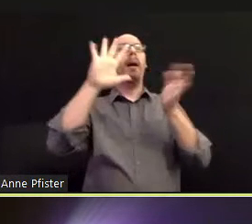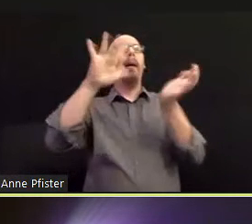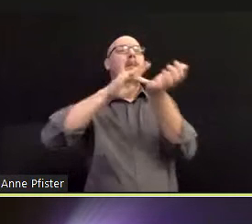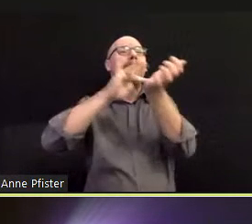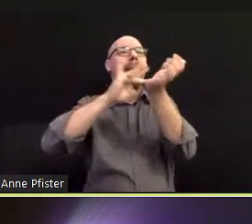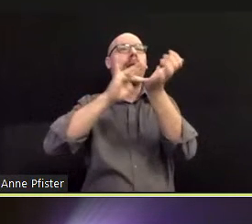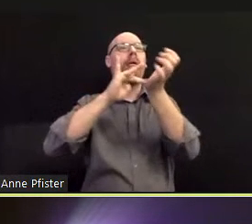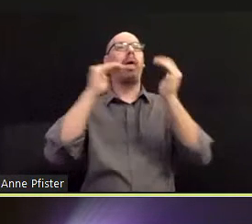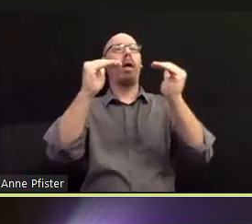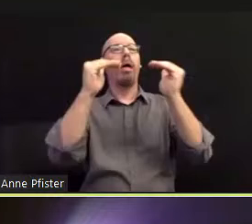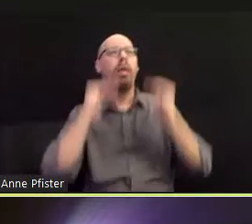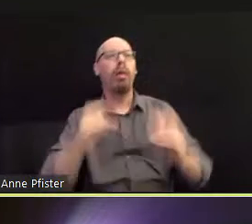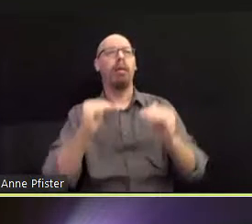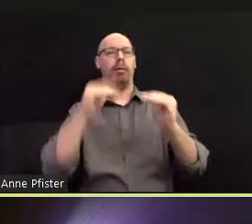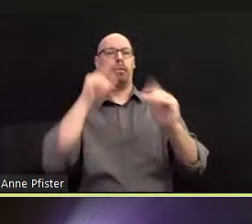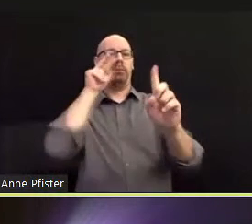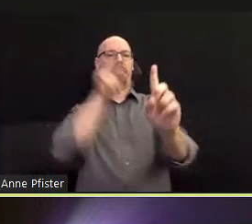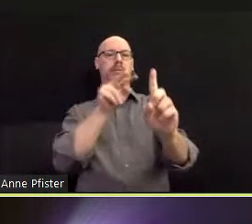of deafness.